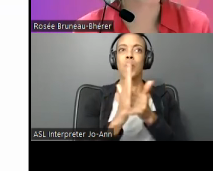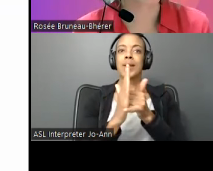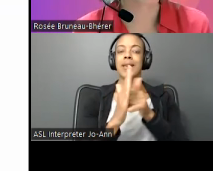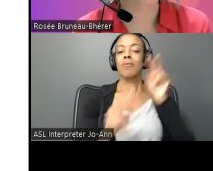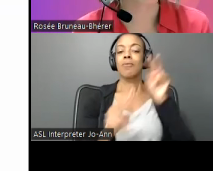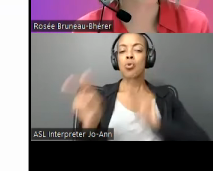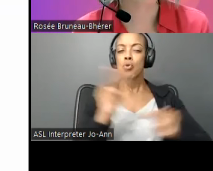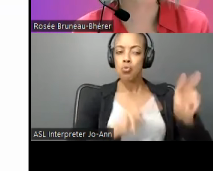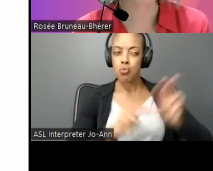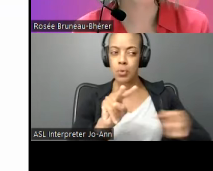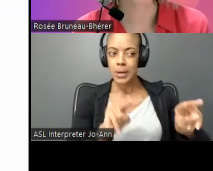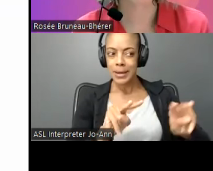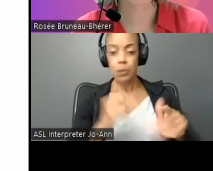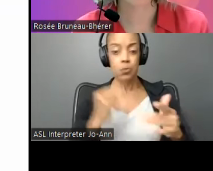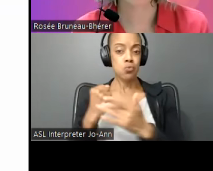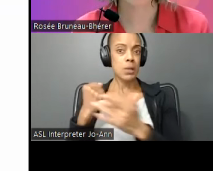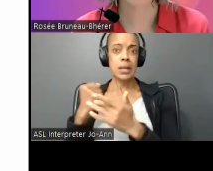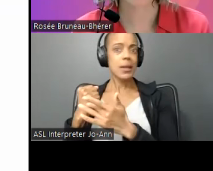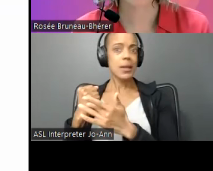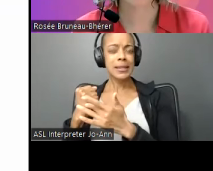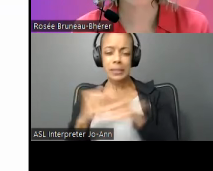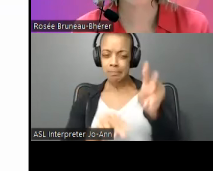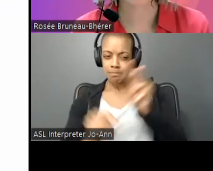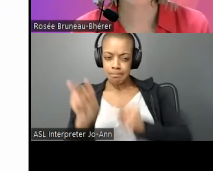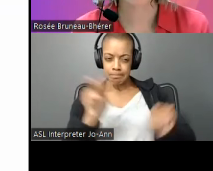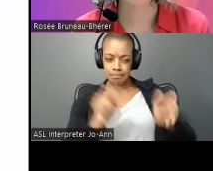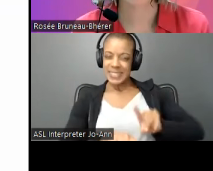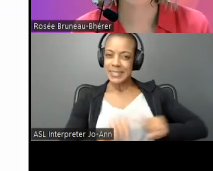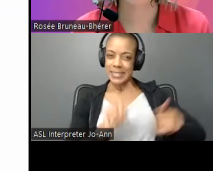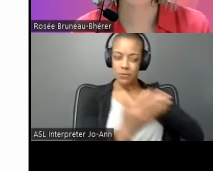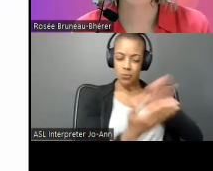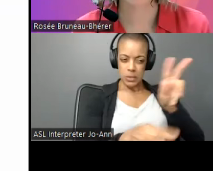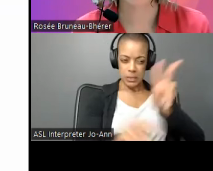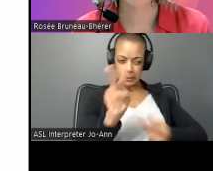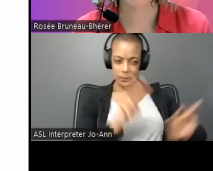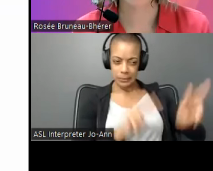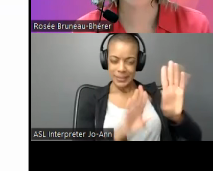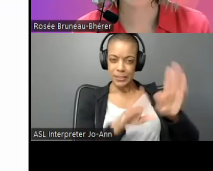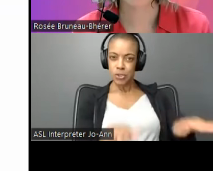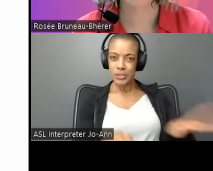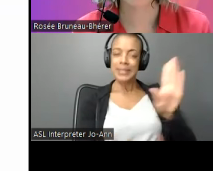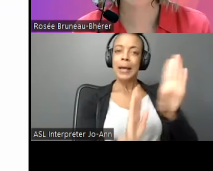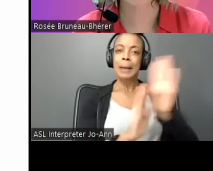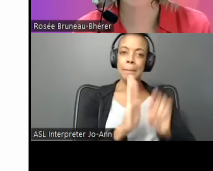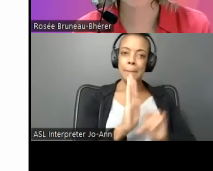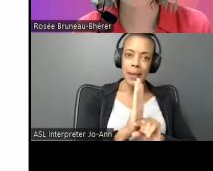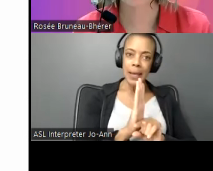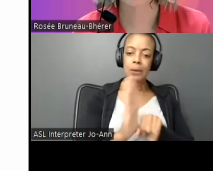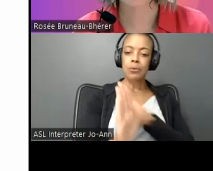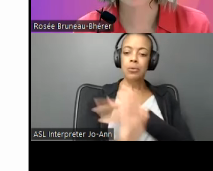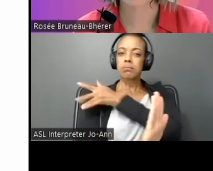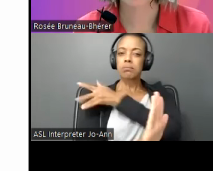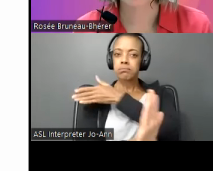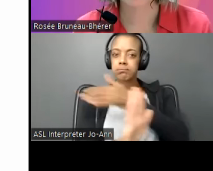it revolutionizes our way of looking at the child, at his background, the sequelae,